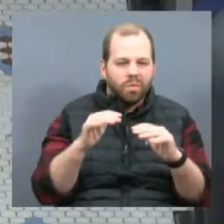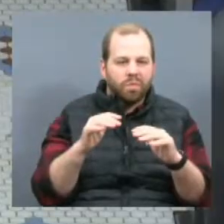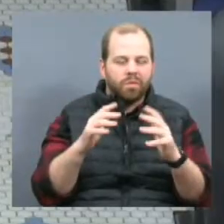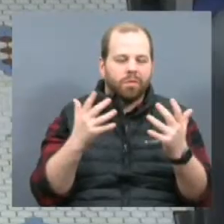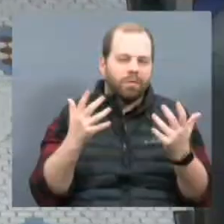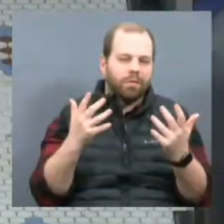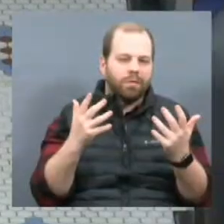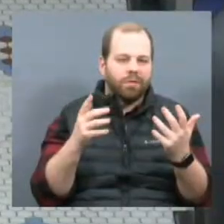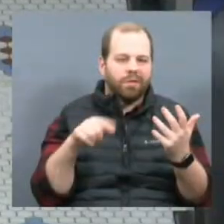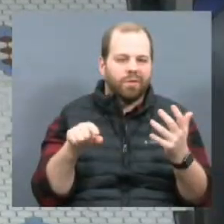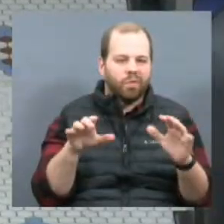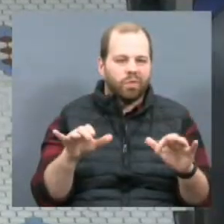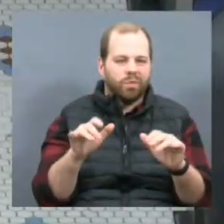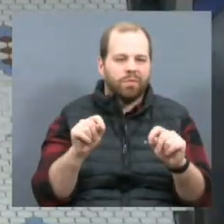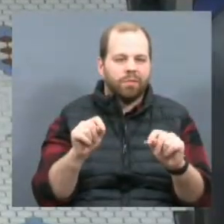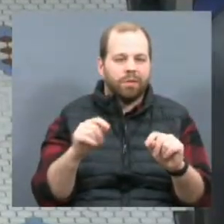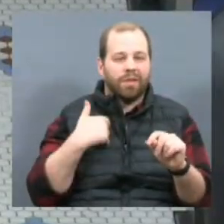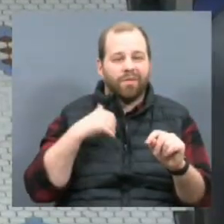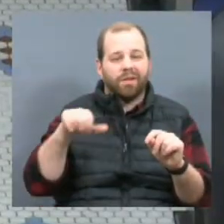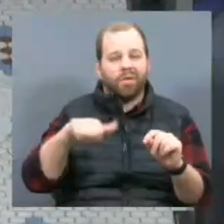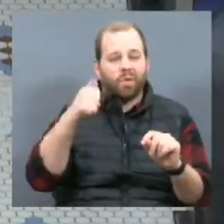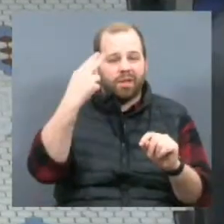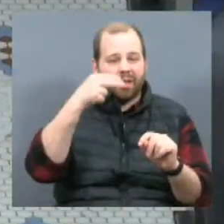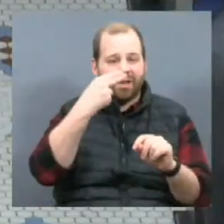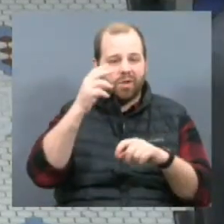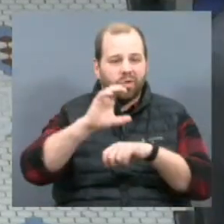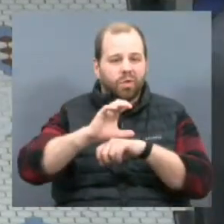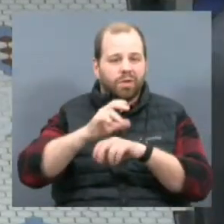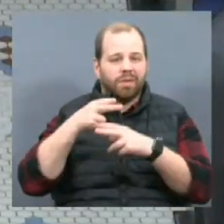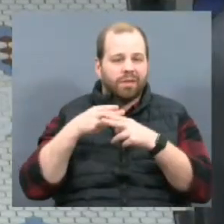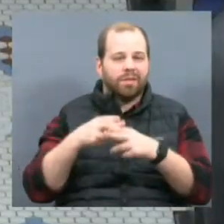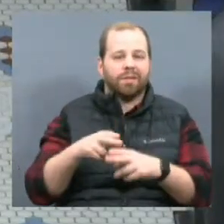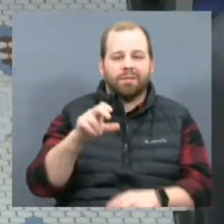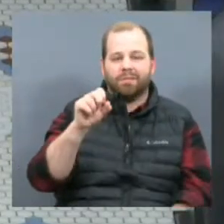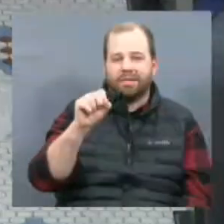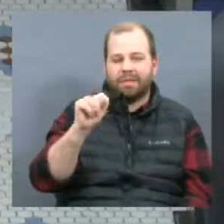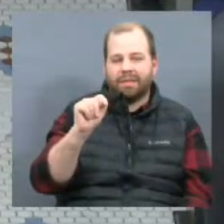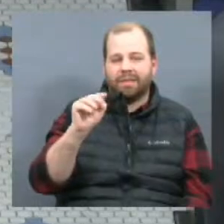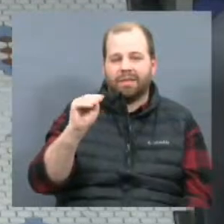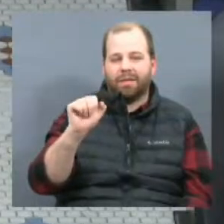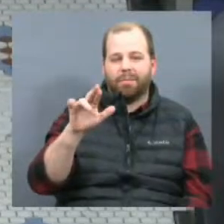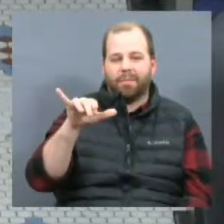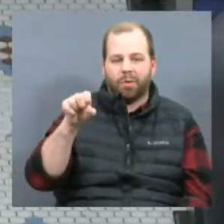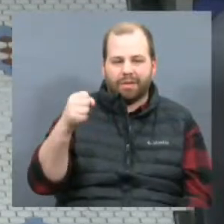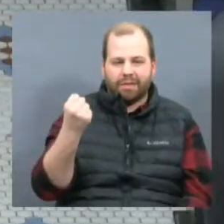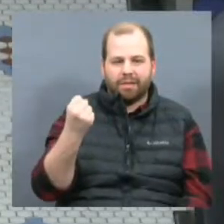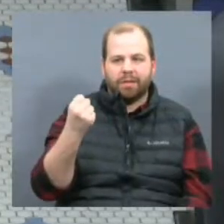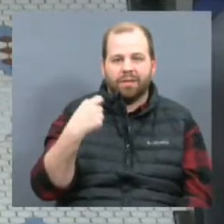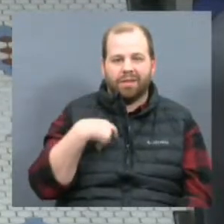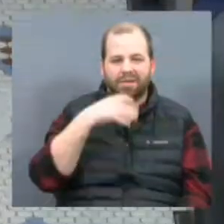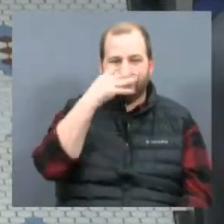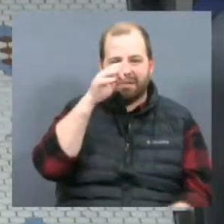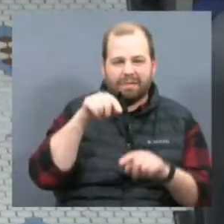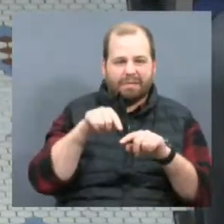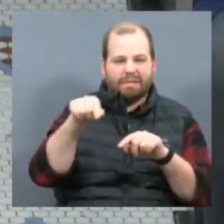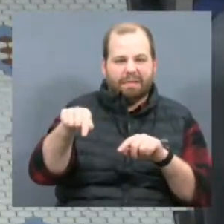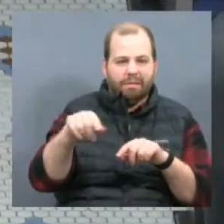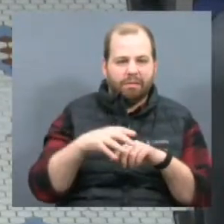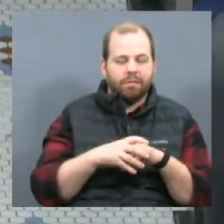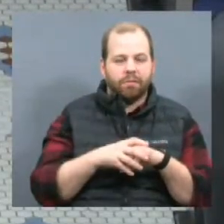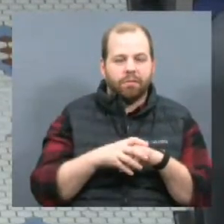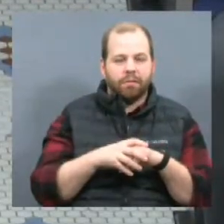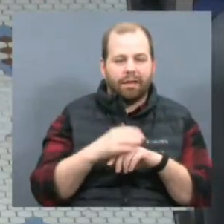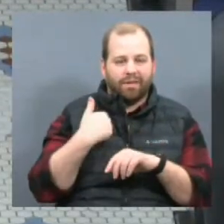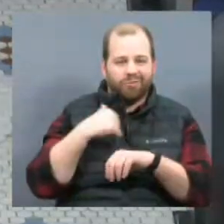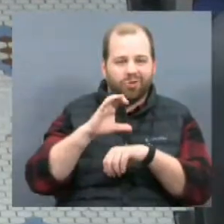this. And there's another Catholic church named St. Mary's that's less than a mile away, actually just a few blocks away.